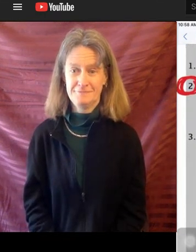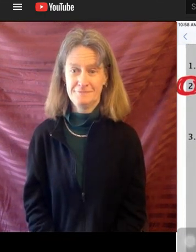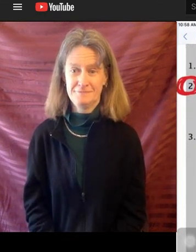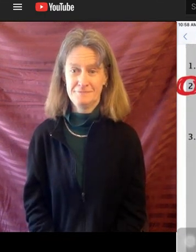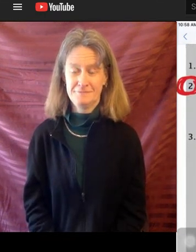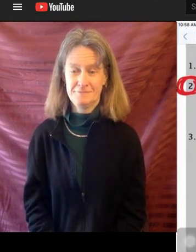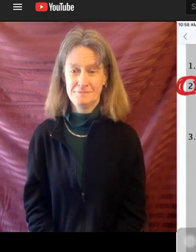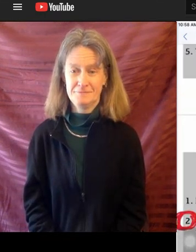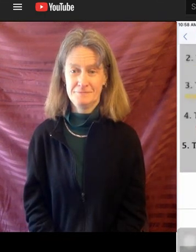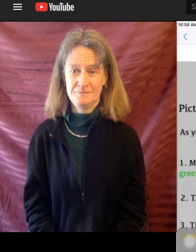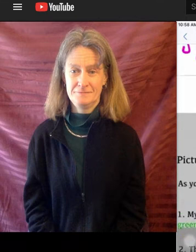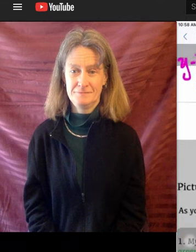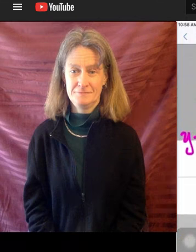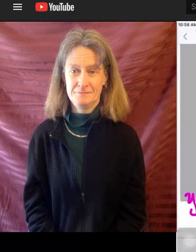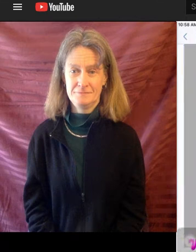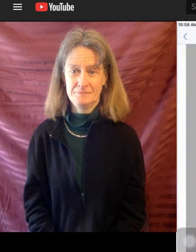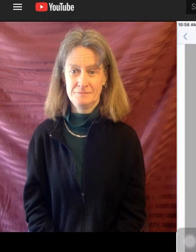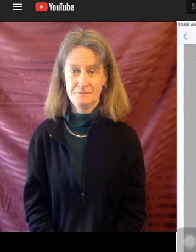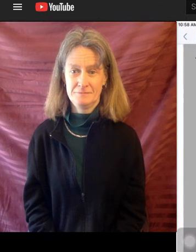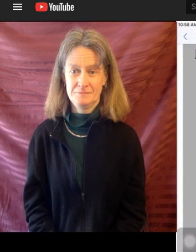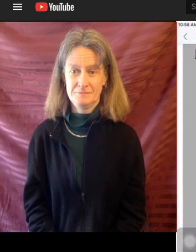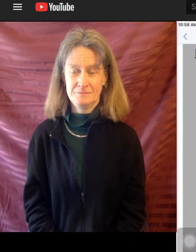1, 0,